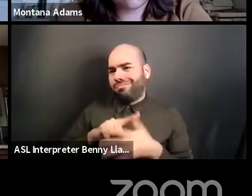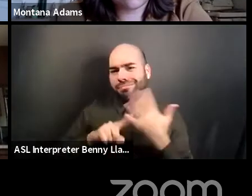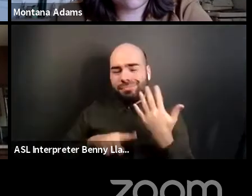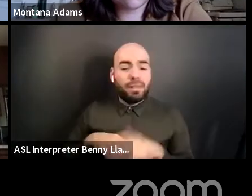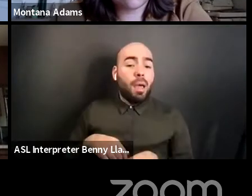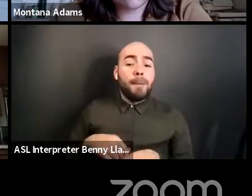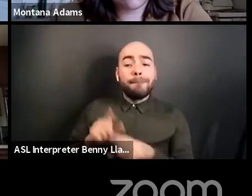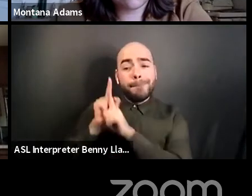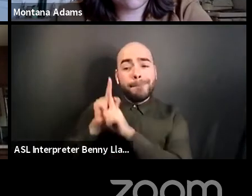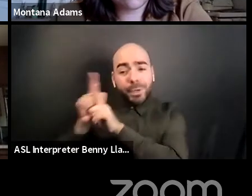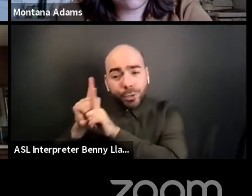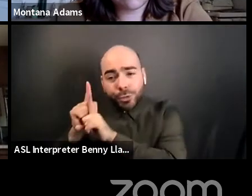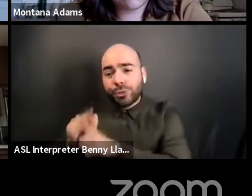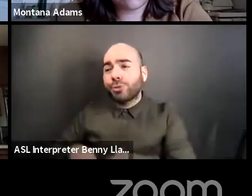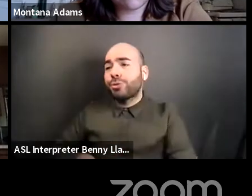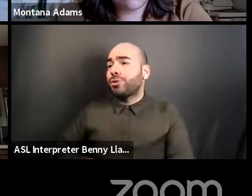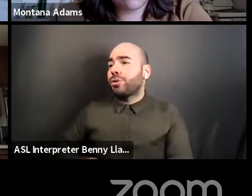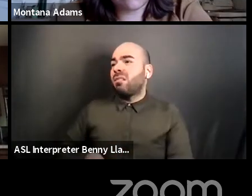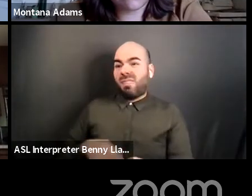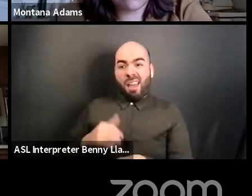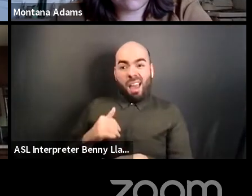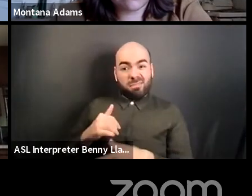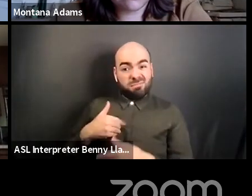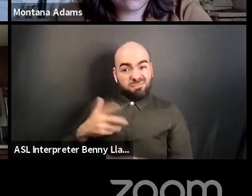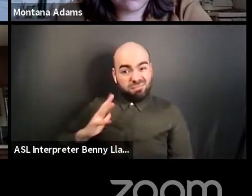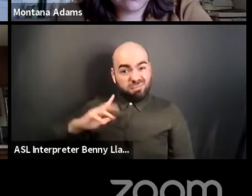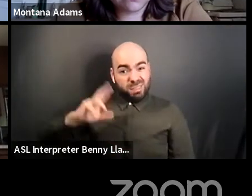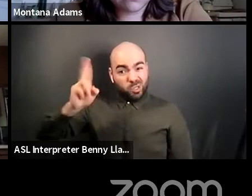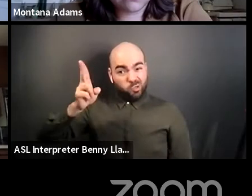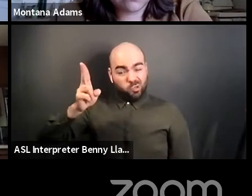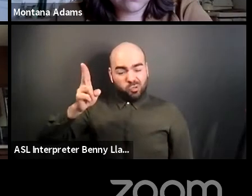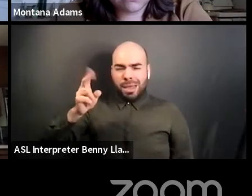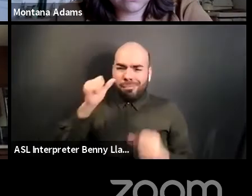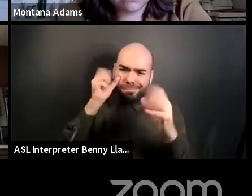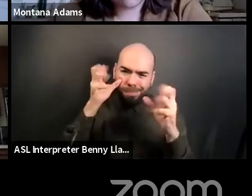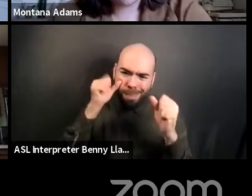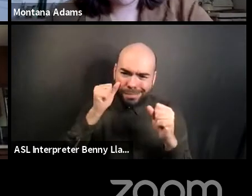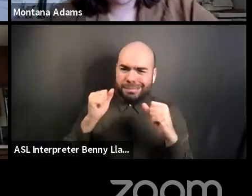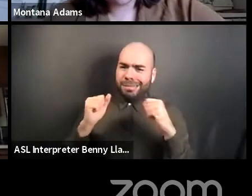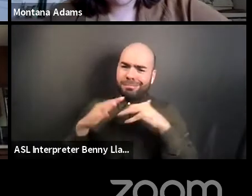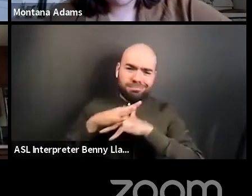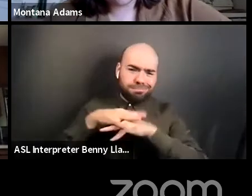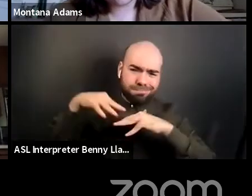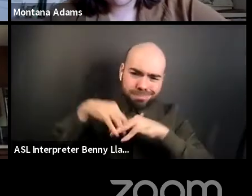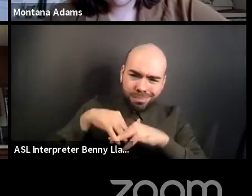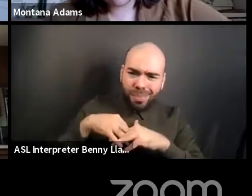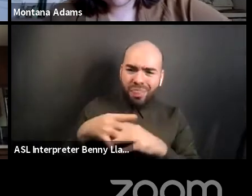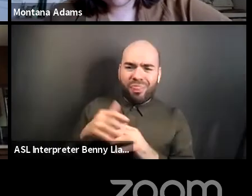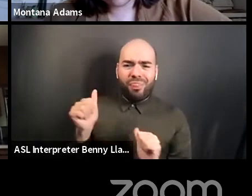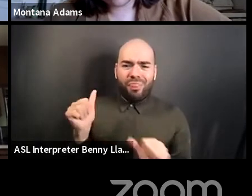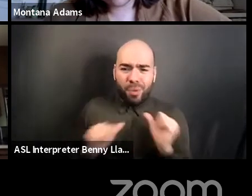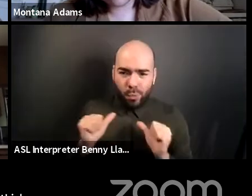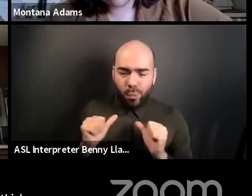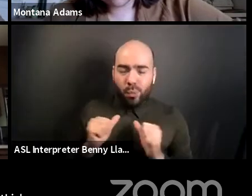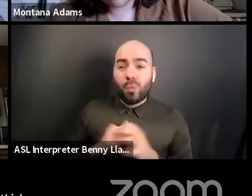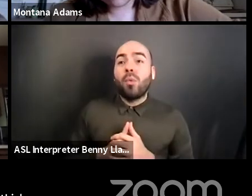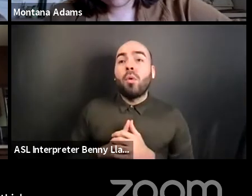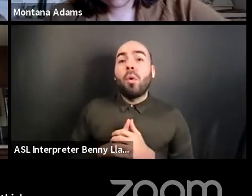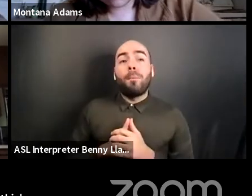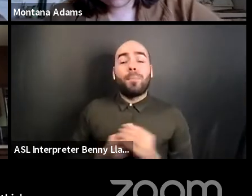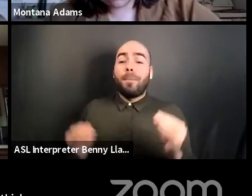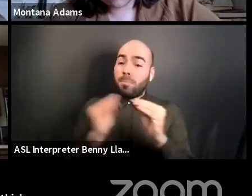mentors, and there's a long history of incredible Native theater. And I think as the grow in